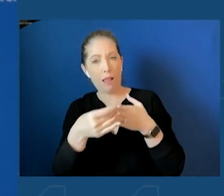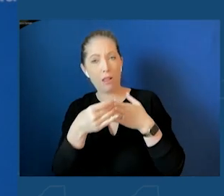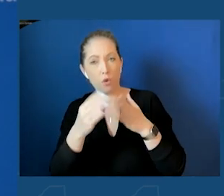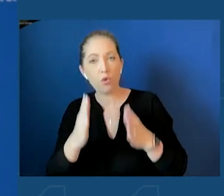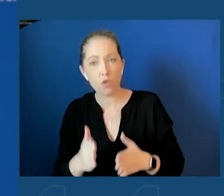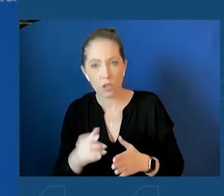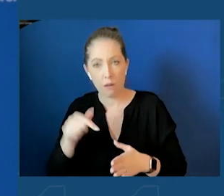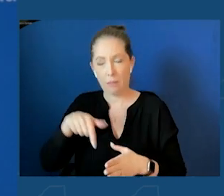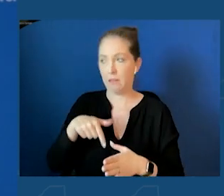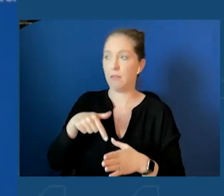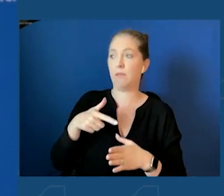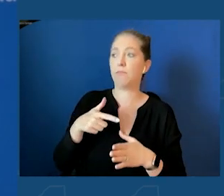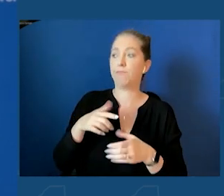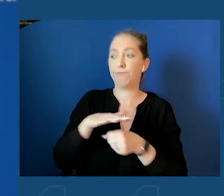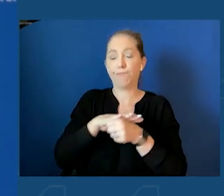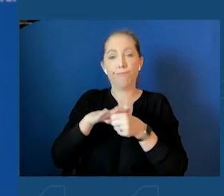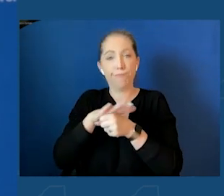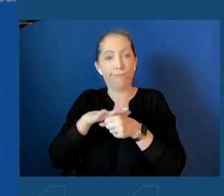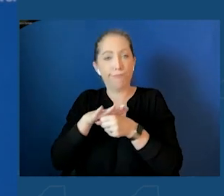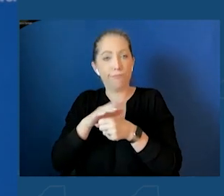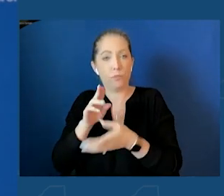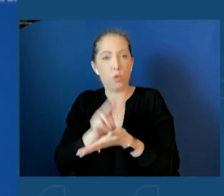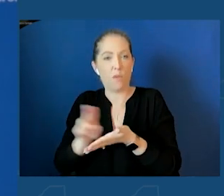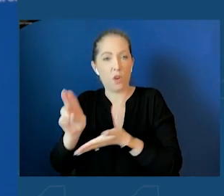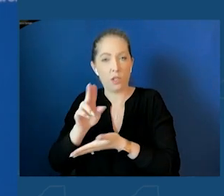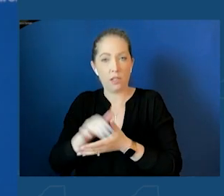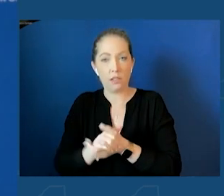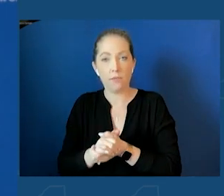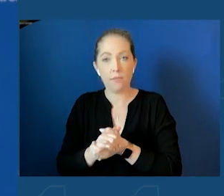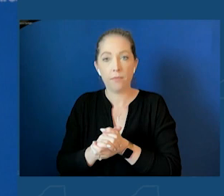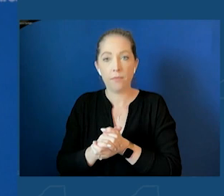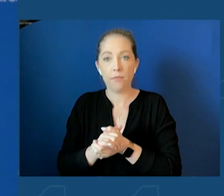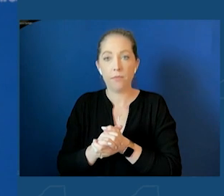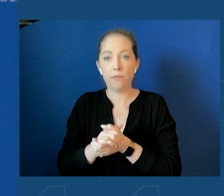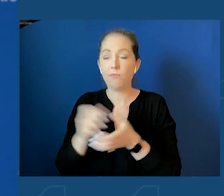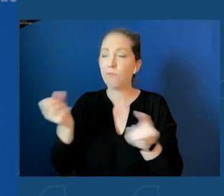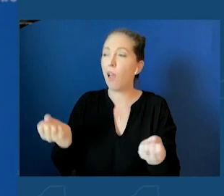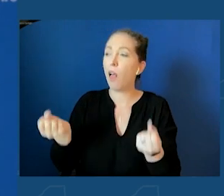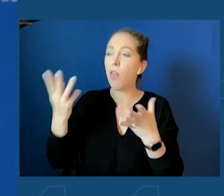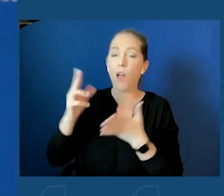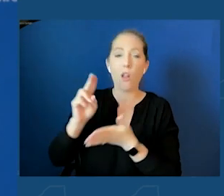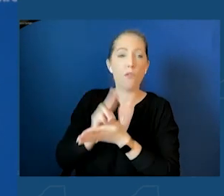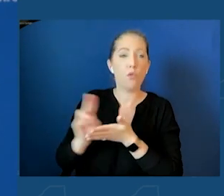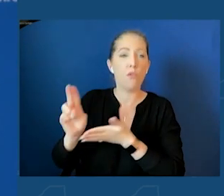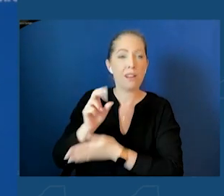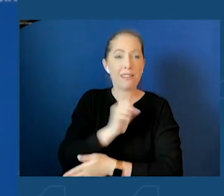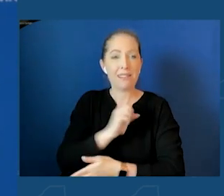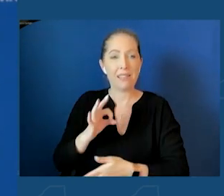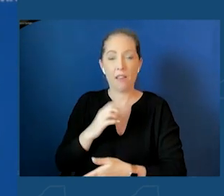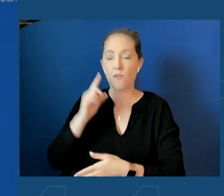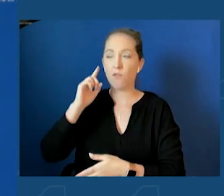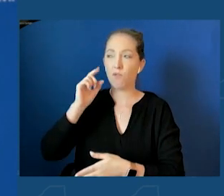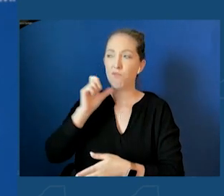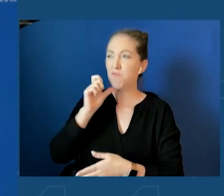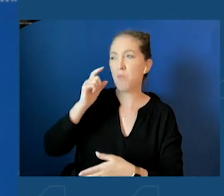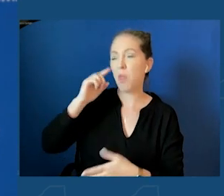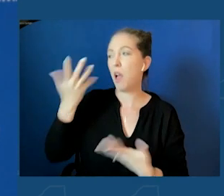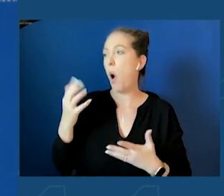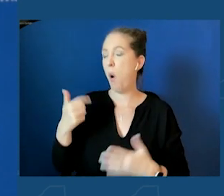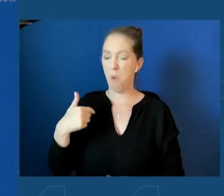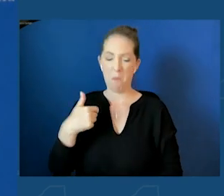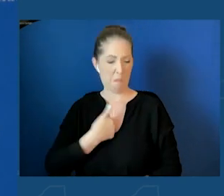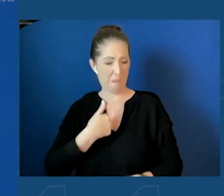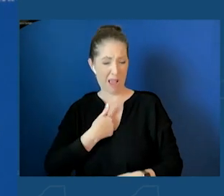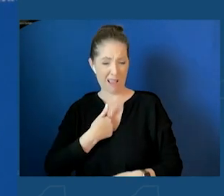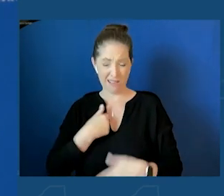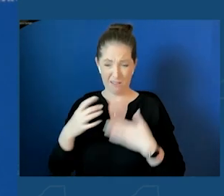and presidents and trustees don't always view themselves as having such a leadership role, and I'm so proud of the way you've embraced this. So let's give another round of